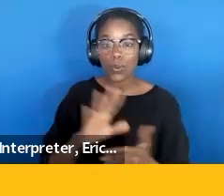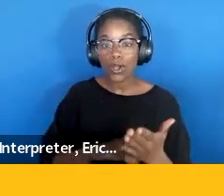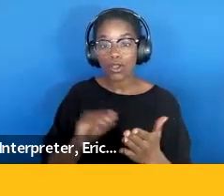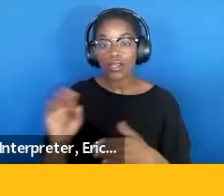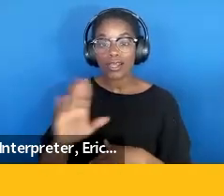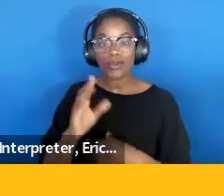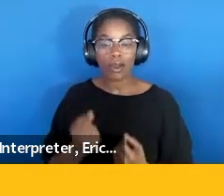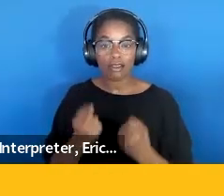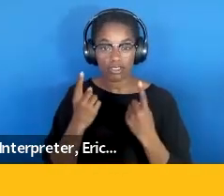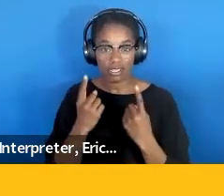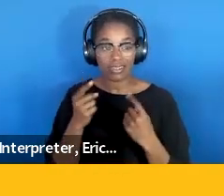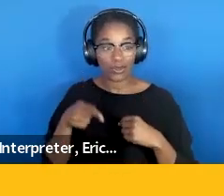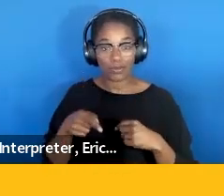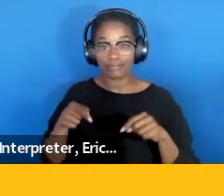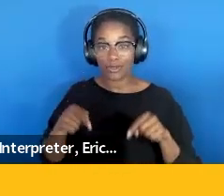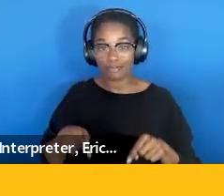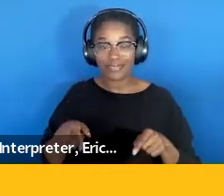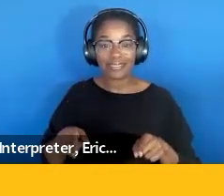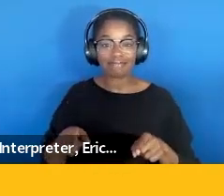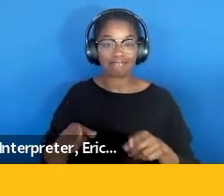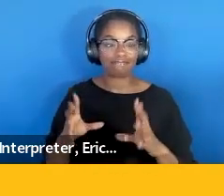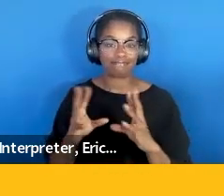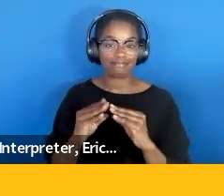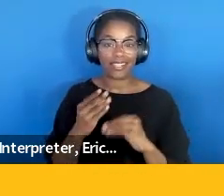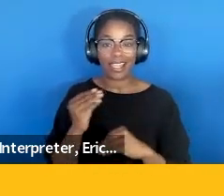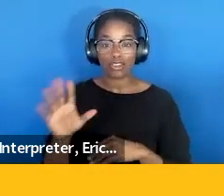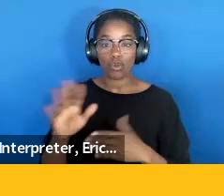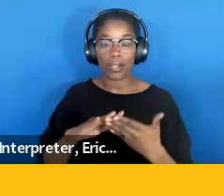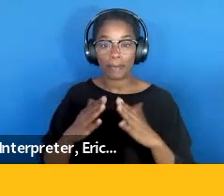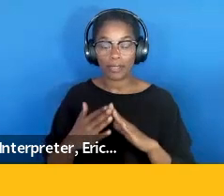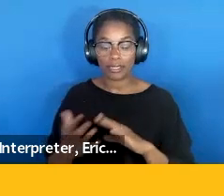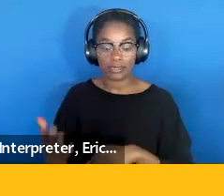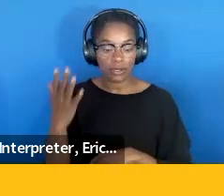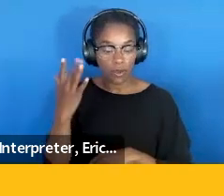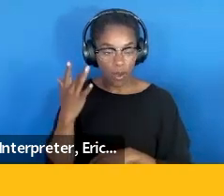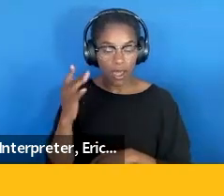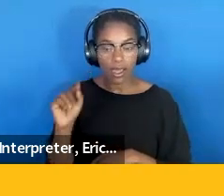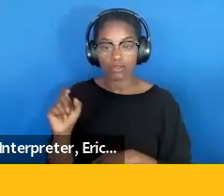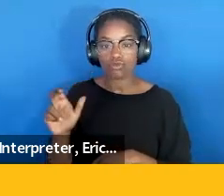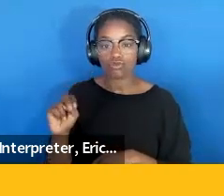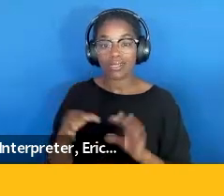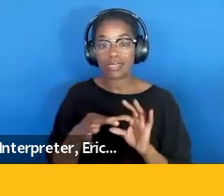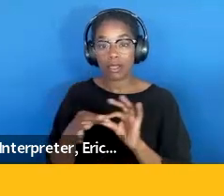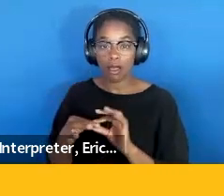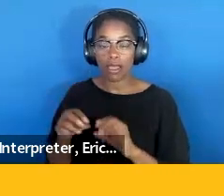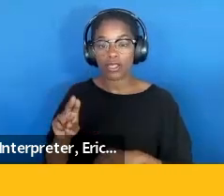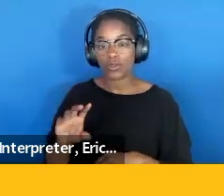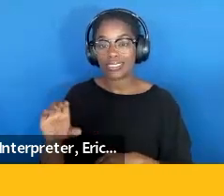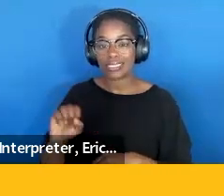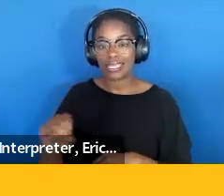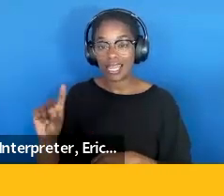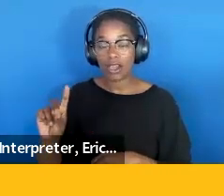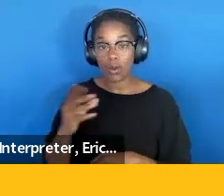understanding through this series and within your communities, because Tritons belong at UC San Diego, and